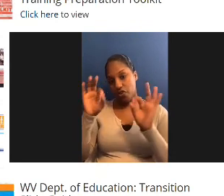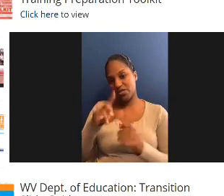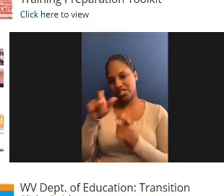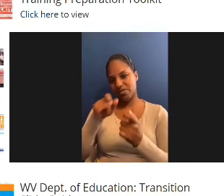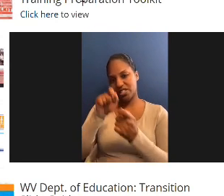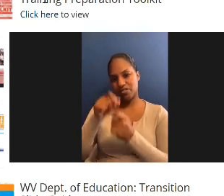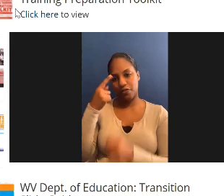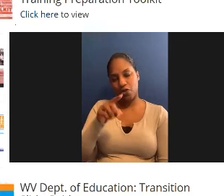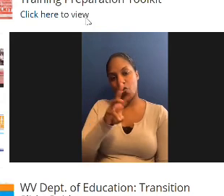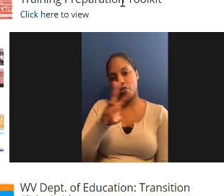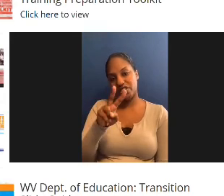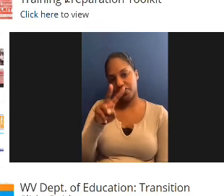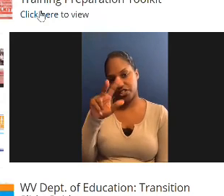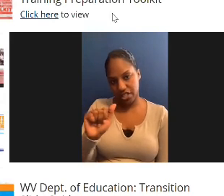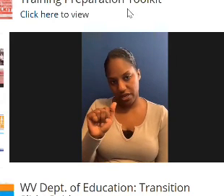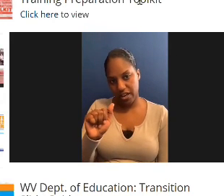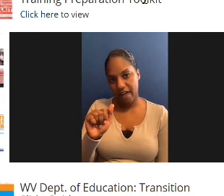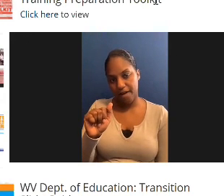West Virginia.